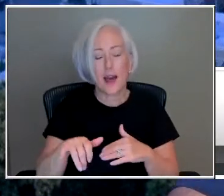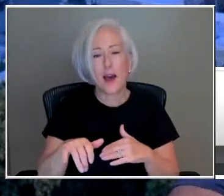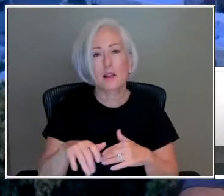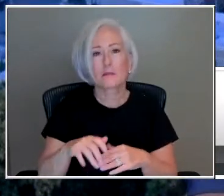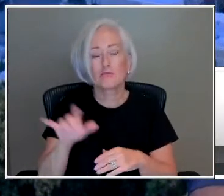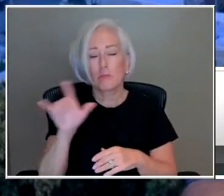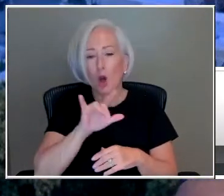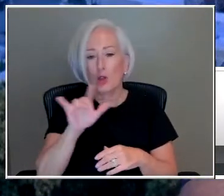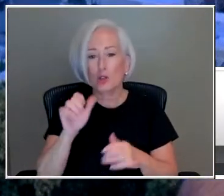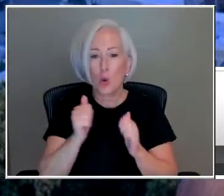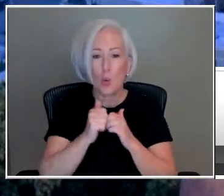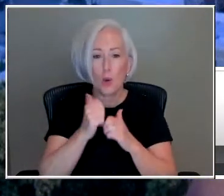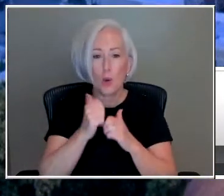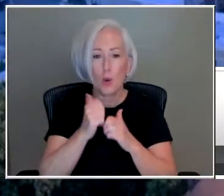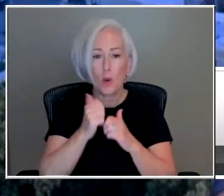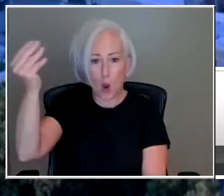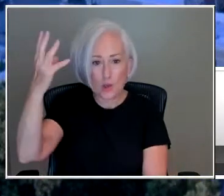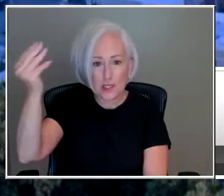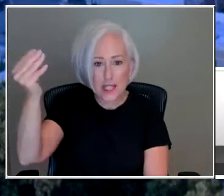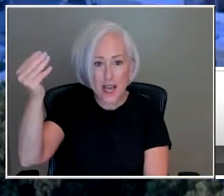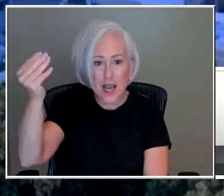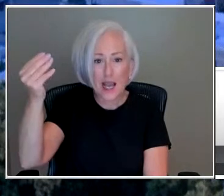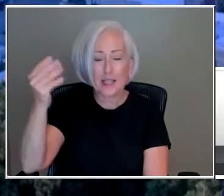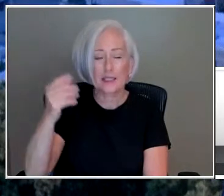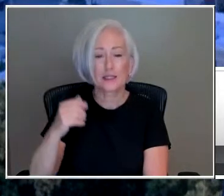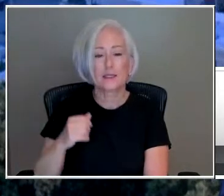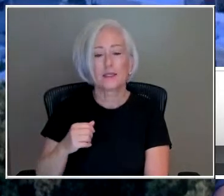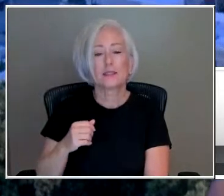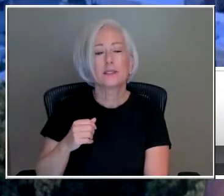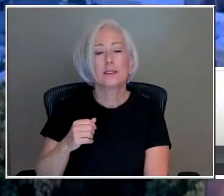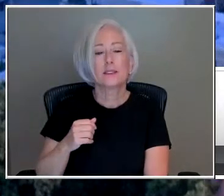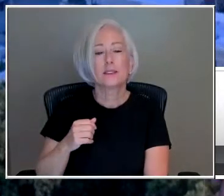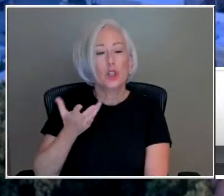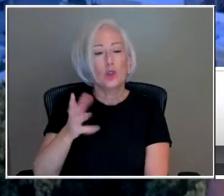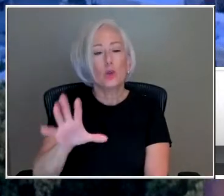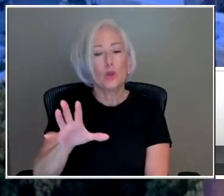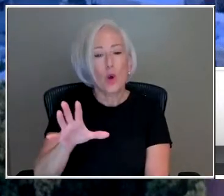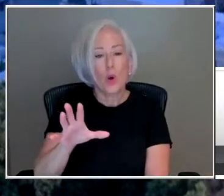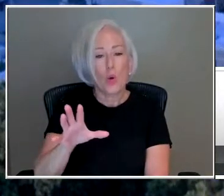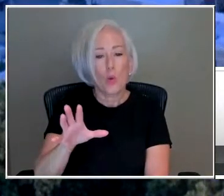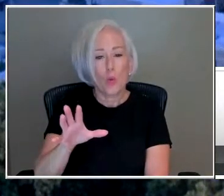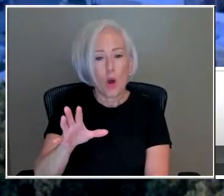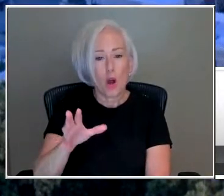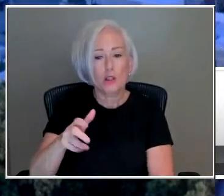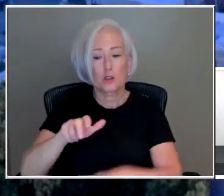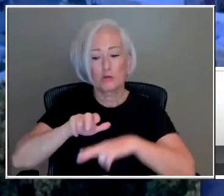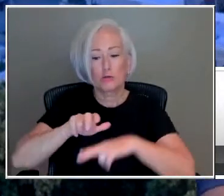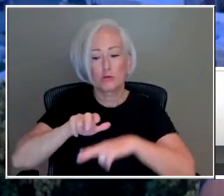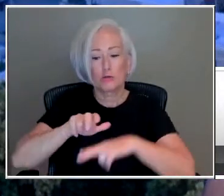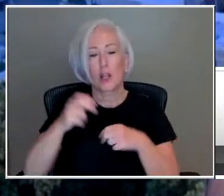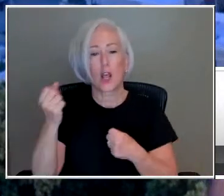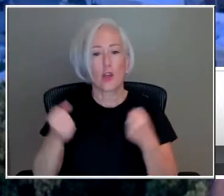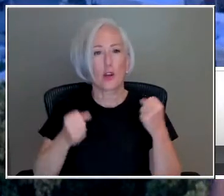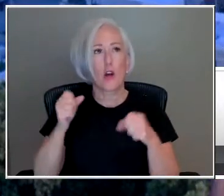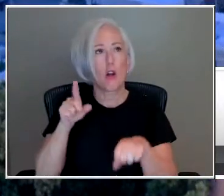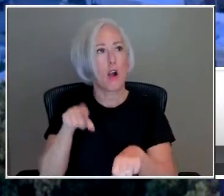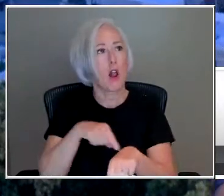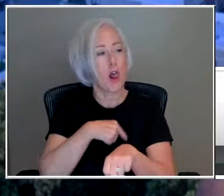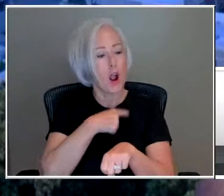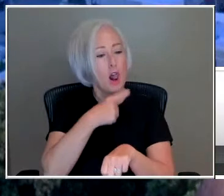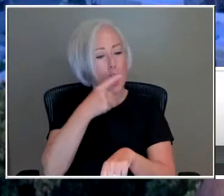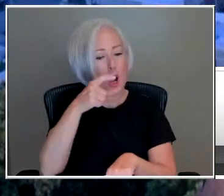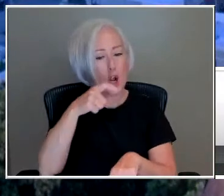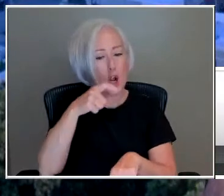ideally, you don't want to be in where you're going to have to sit in the car for an extended period of time.